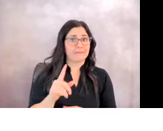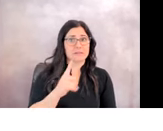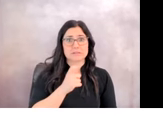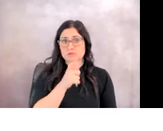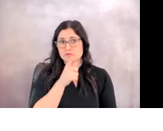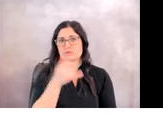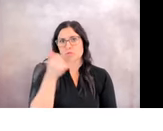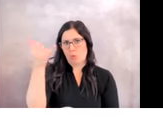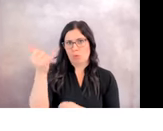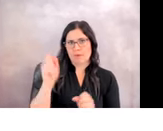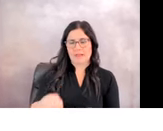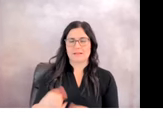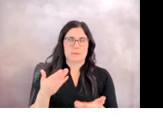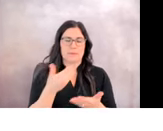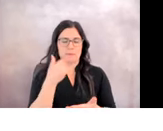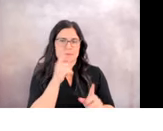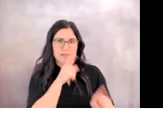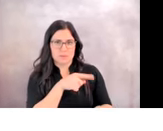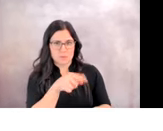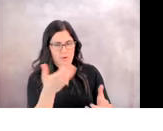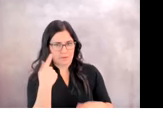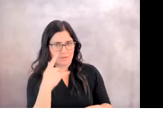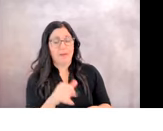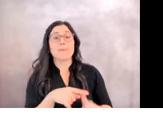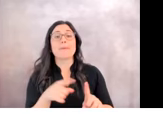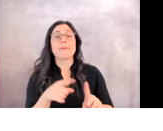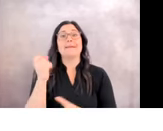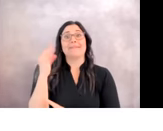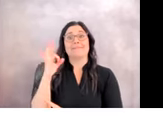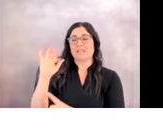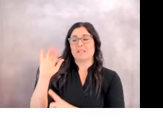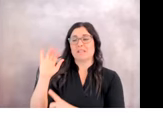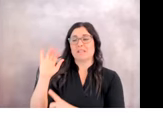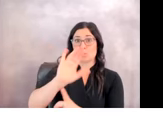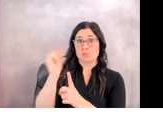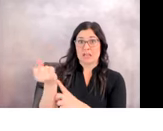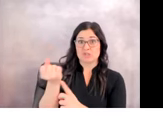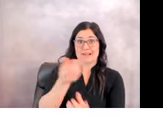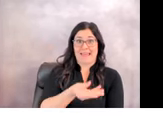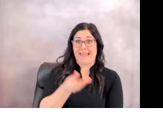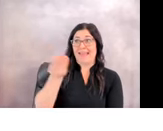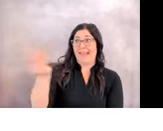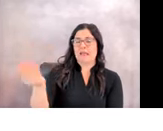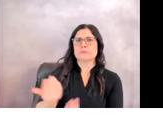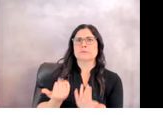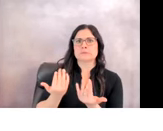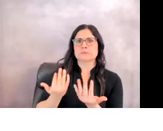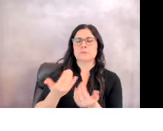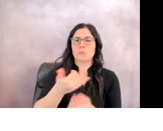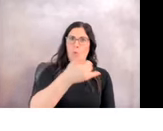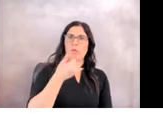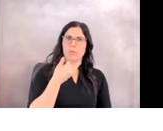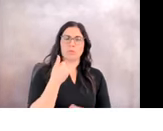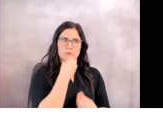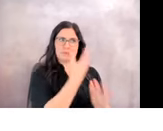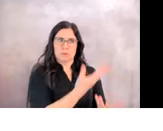be the answer you wanted to hear, but if you would like to know where a case is at any point, you can call our office and we'll let you know exactly